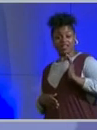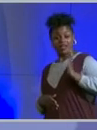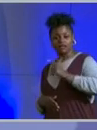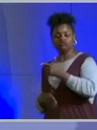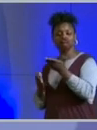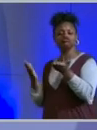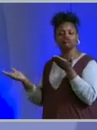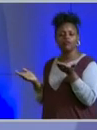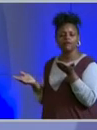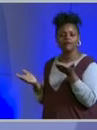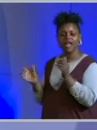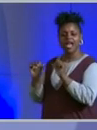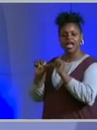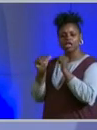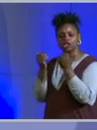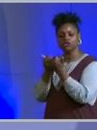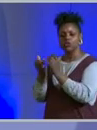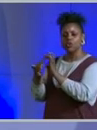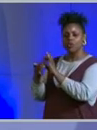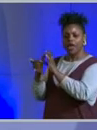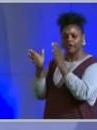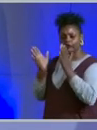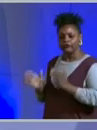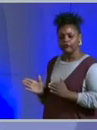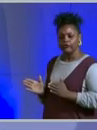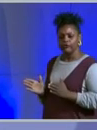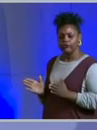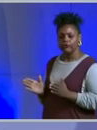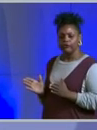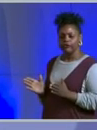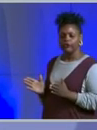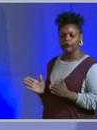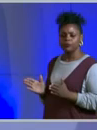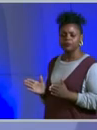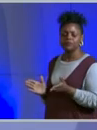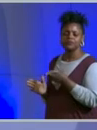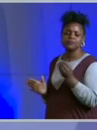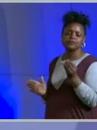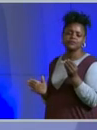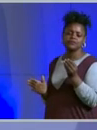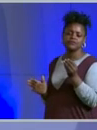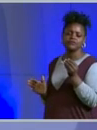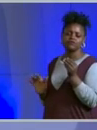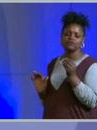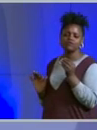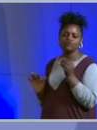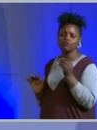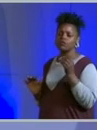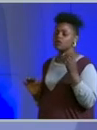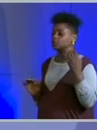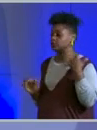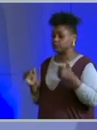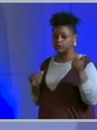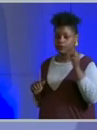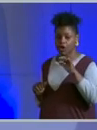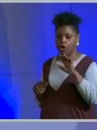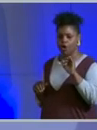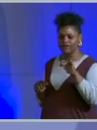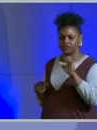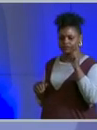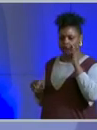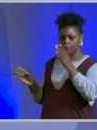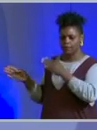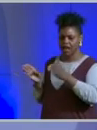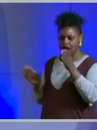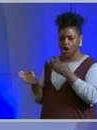serving in agency coordination in DMPED and Brian in the Deputy Mayor's Office for Planning and Economic